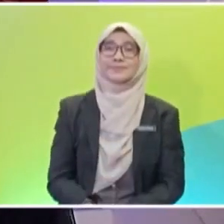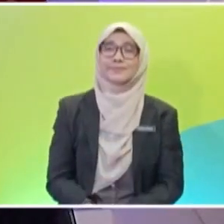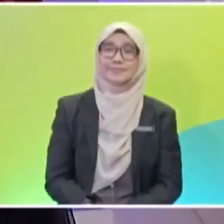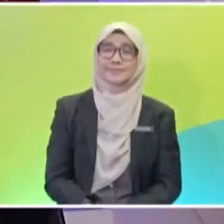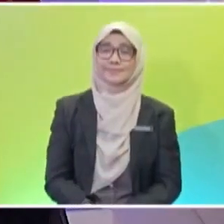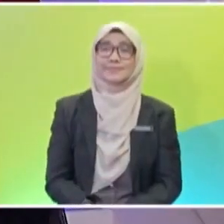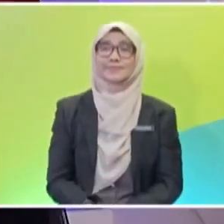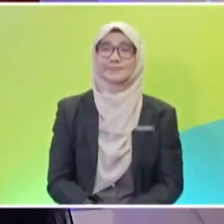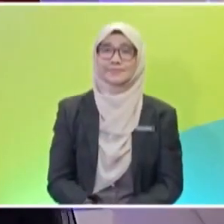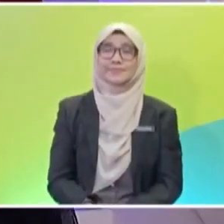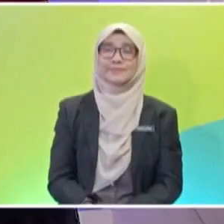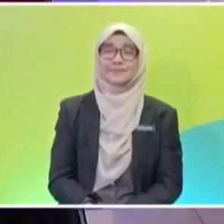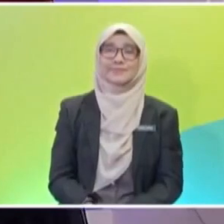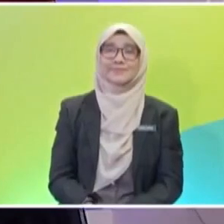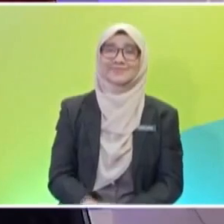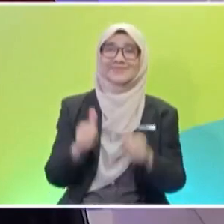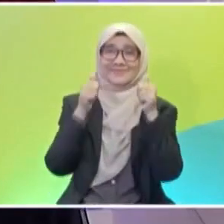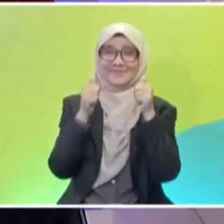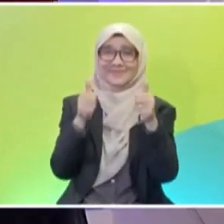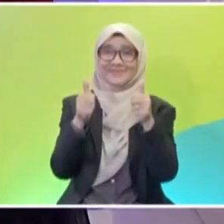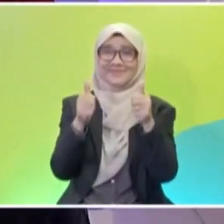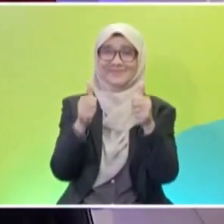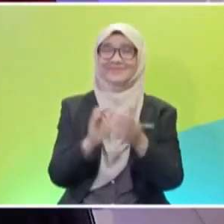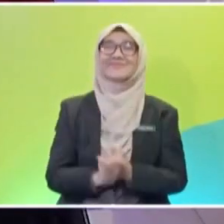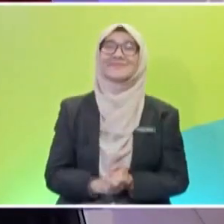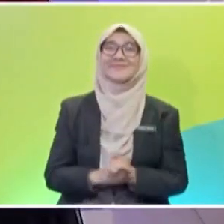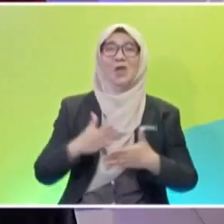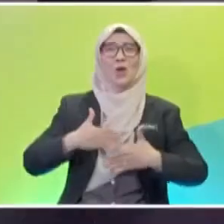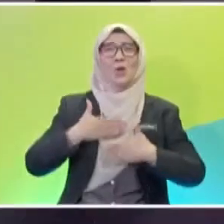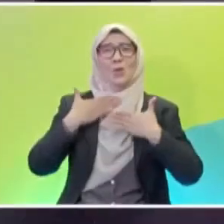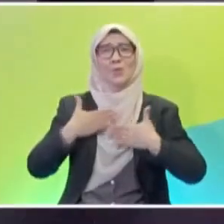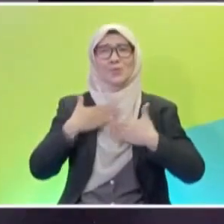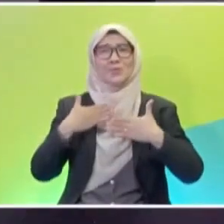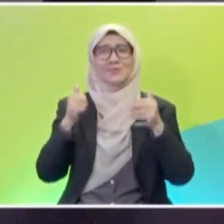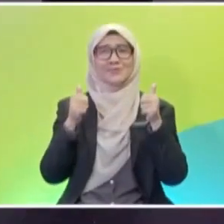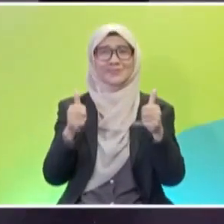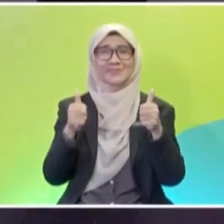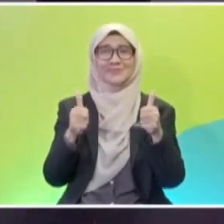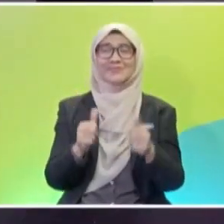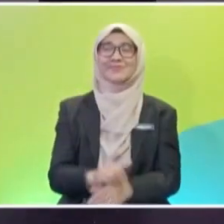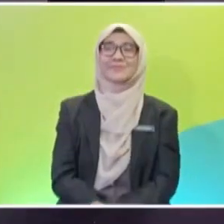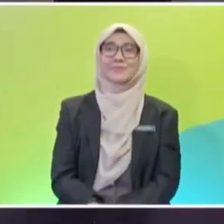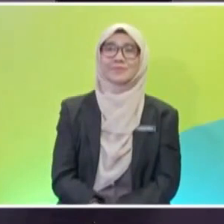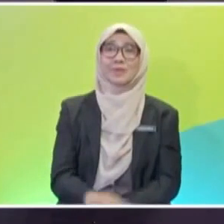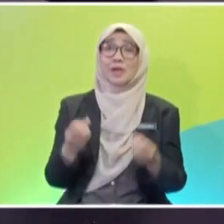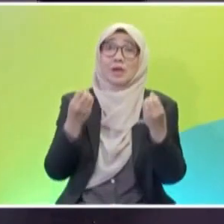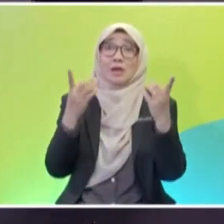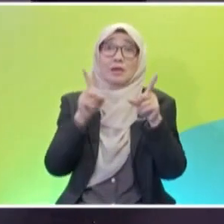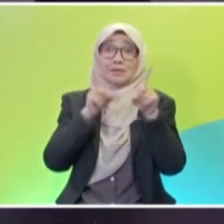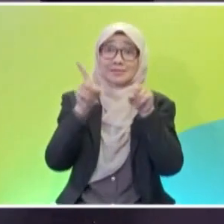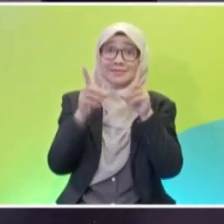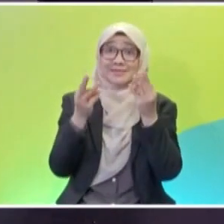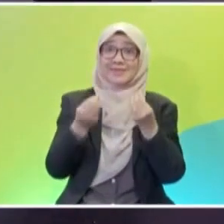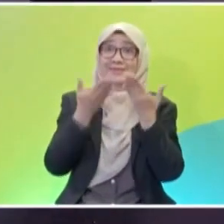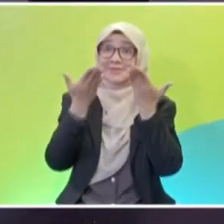remind ourselves, okay? Yes. Good job, everybody. I am so proud of you guys. For the efforts, Teacher Ima, how many stars or marks would you give them?